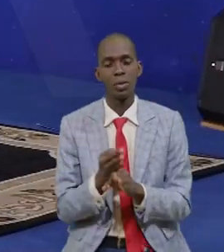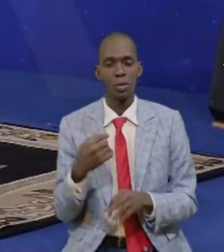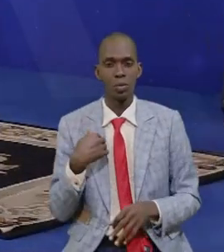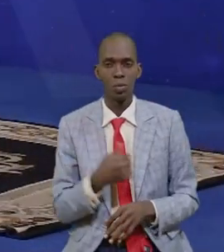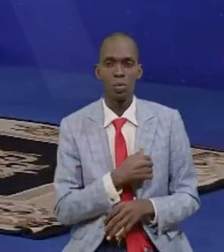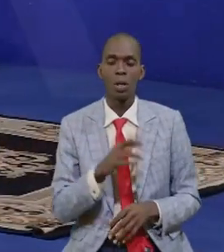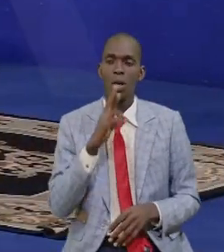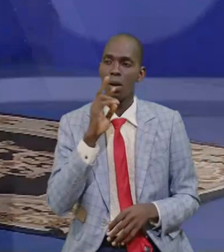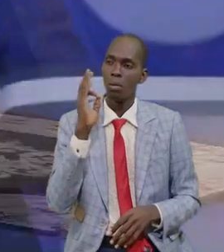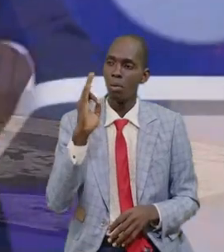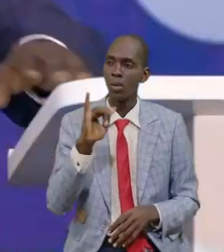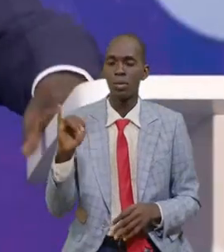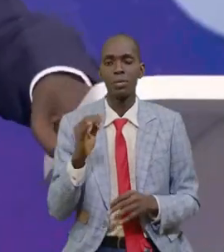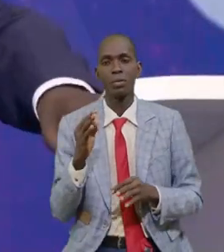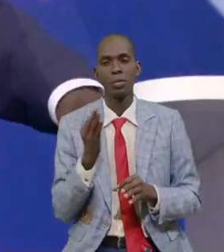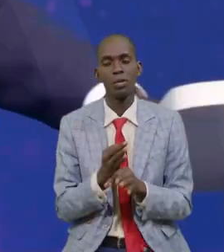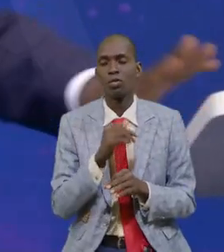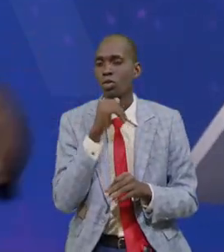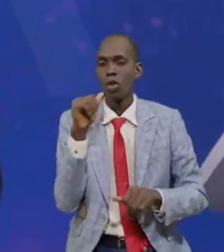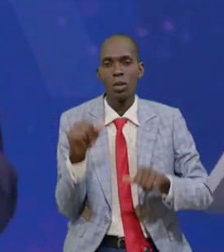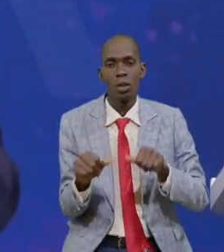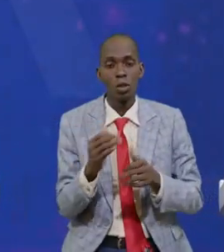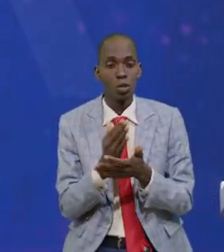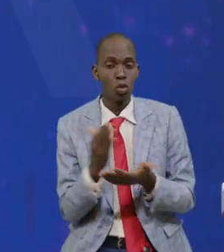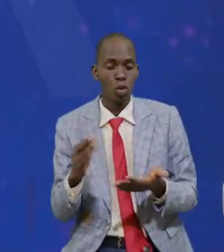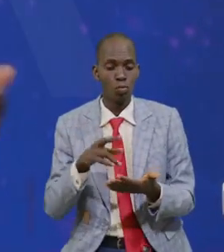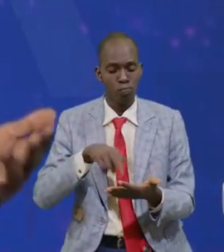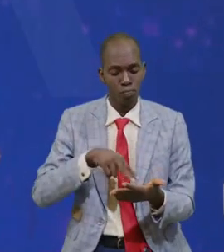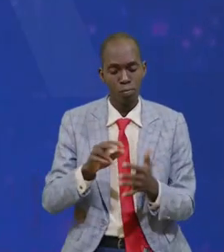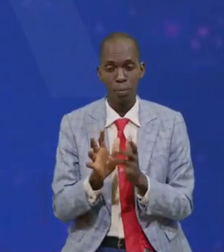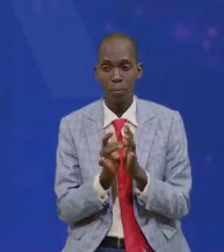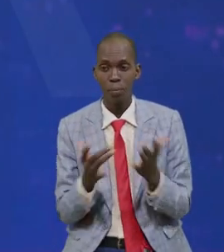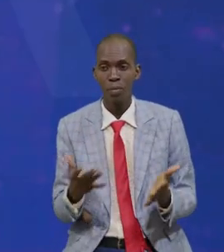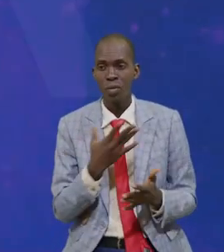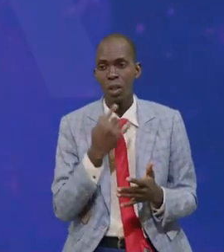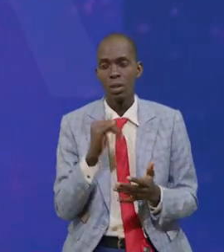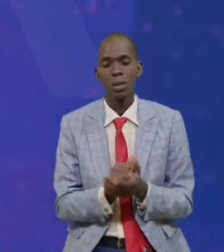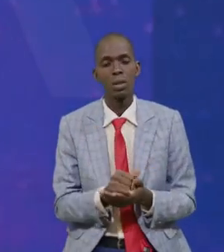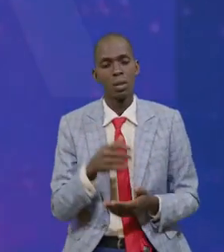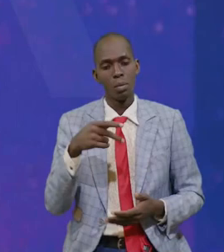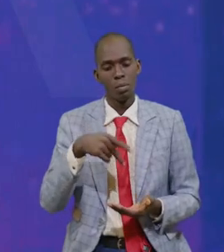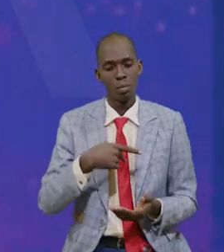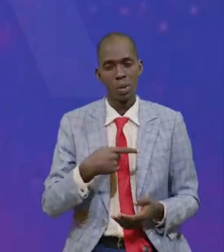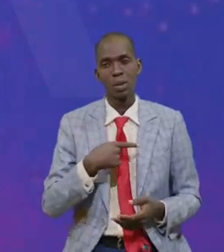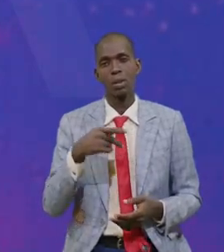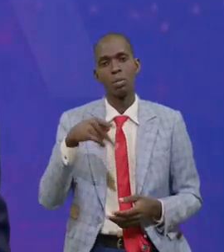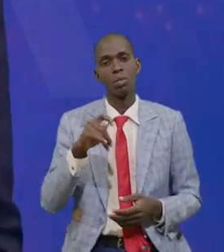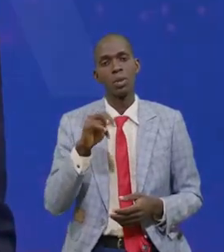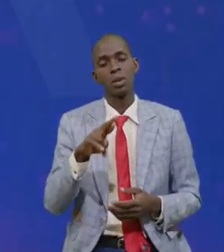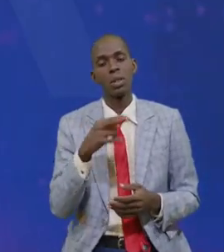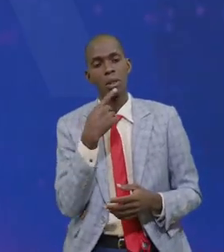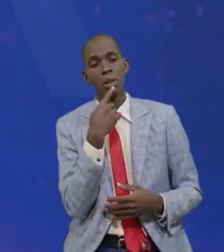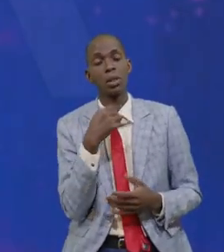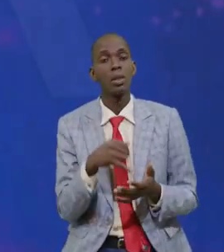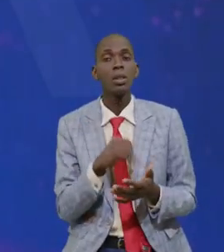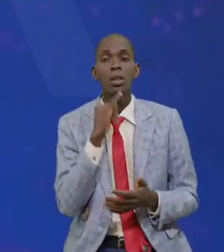don't minister doubt. Some people read the Bible and they say, Peter said, is it Peter that said? The